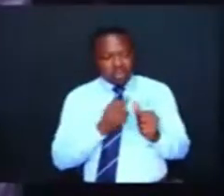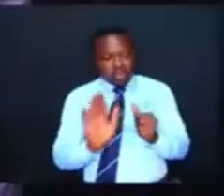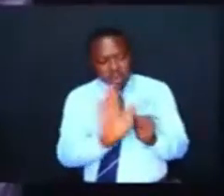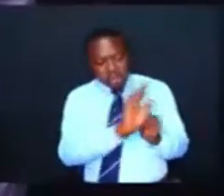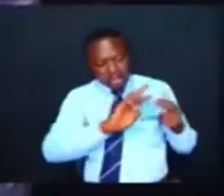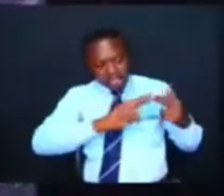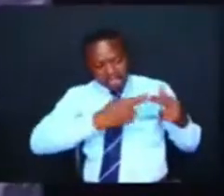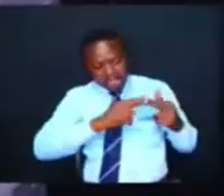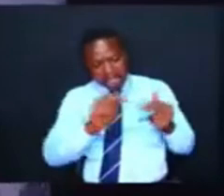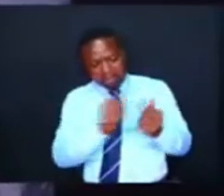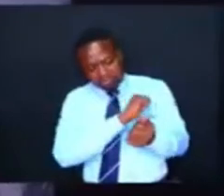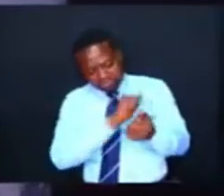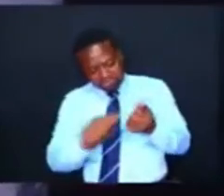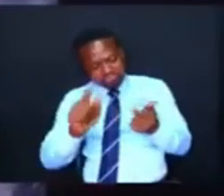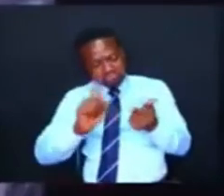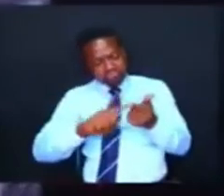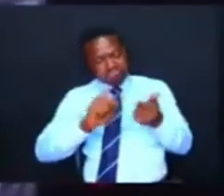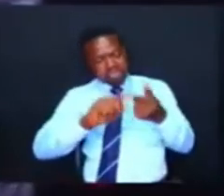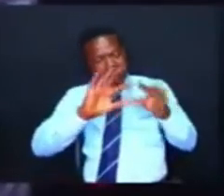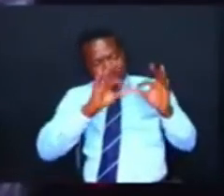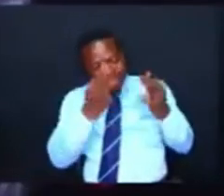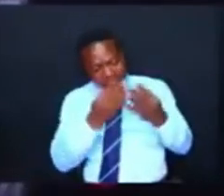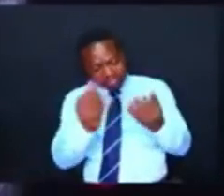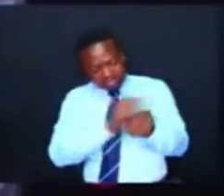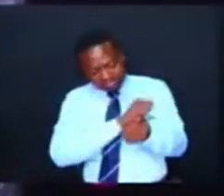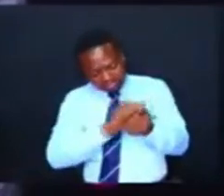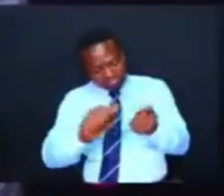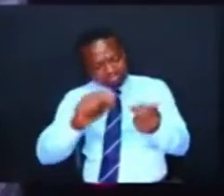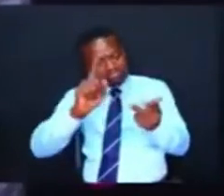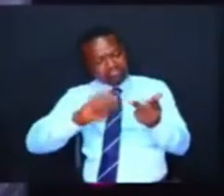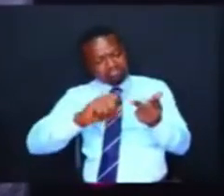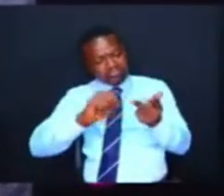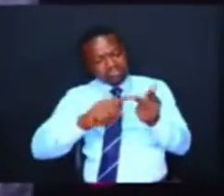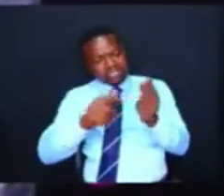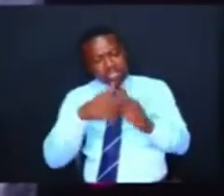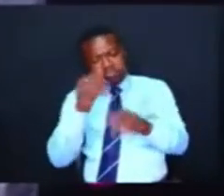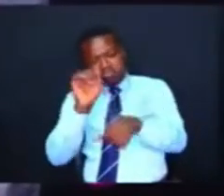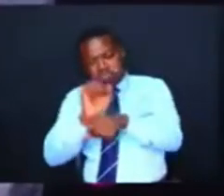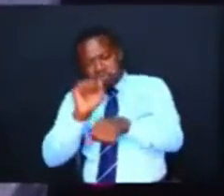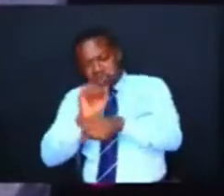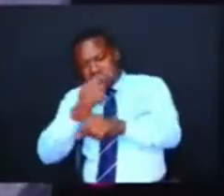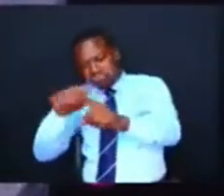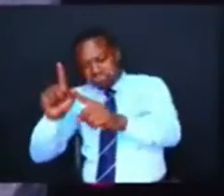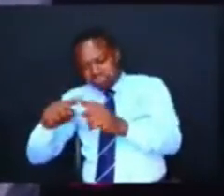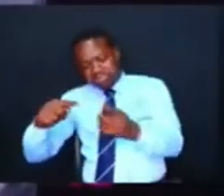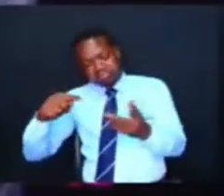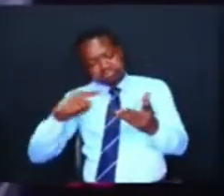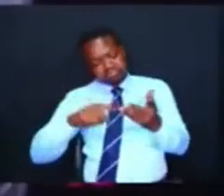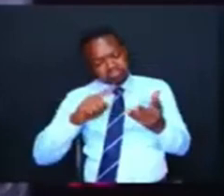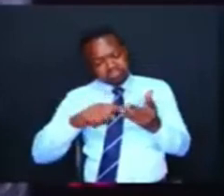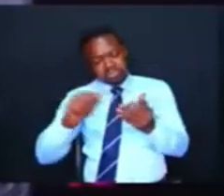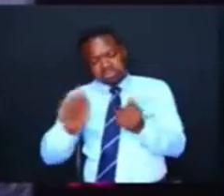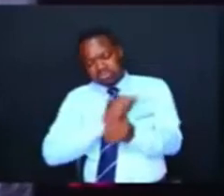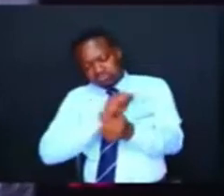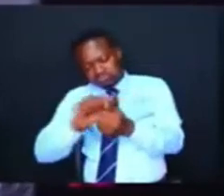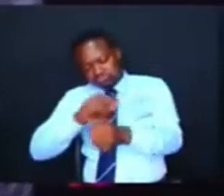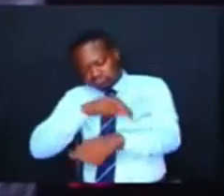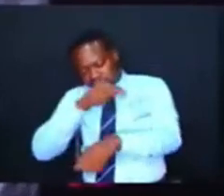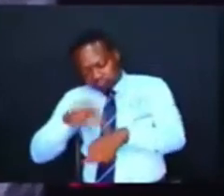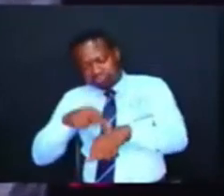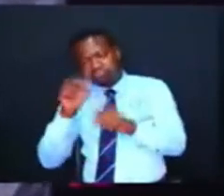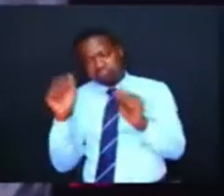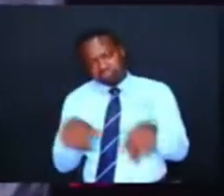relationships, it destroys families, it destroys institutions, it destroys